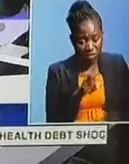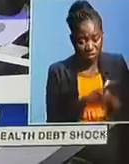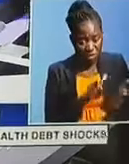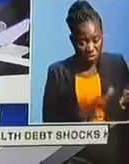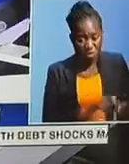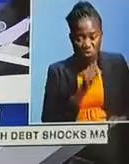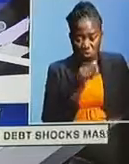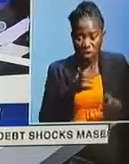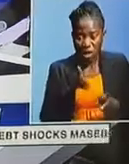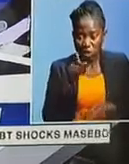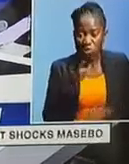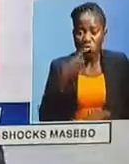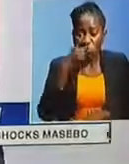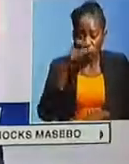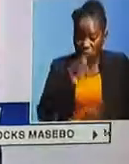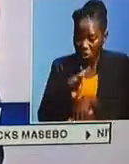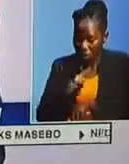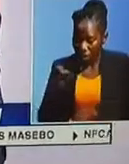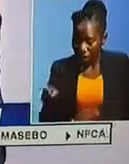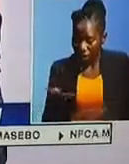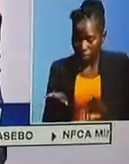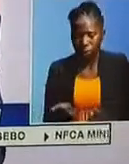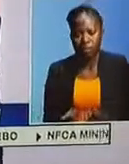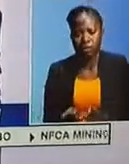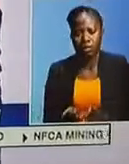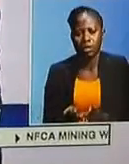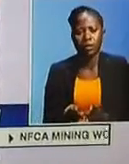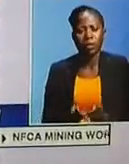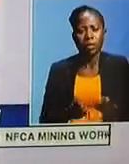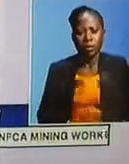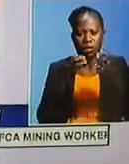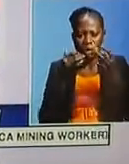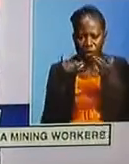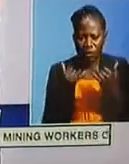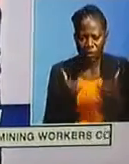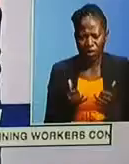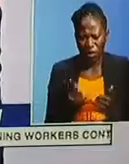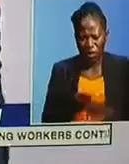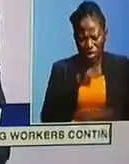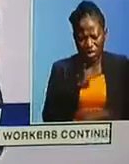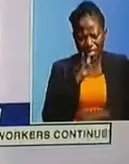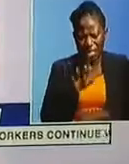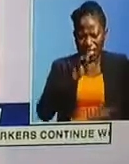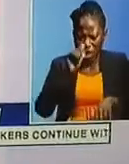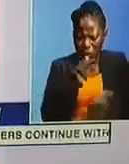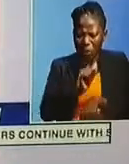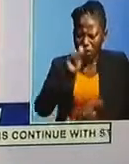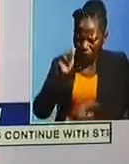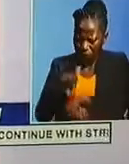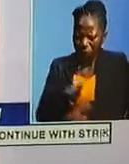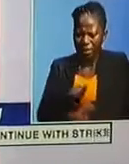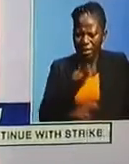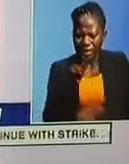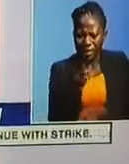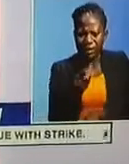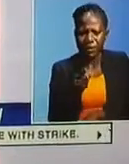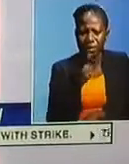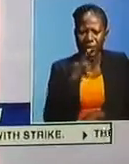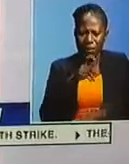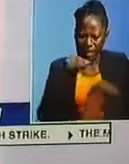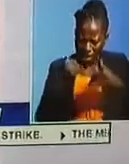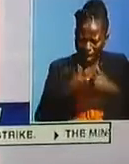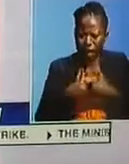step where you are. So, decrees should be operationalized in the legal